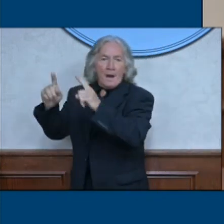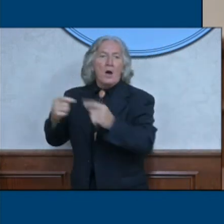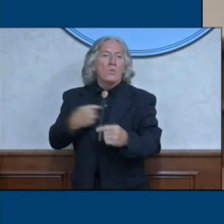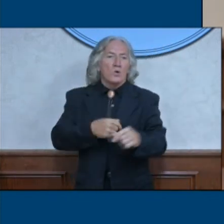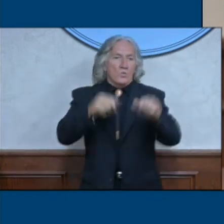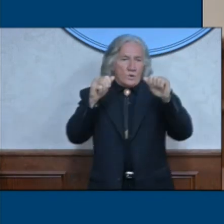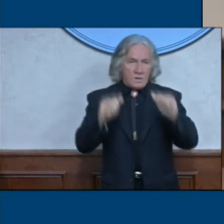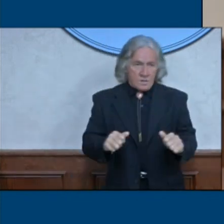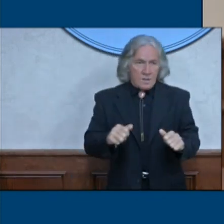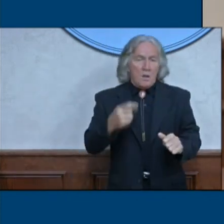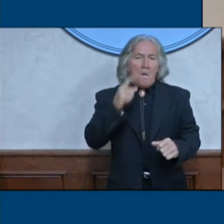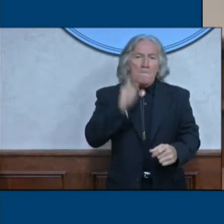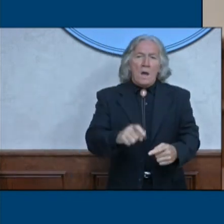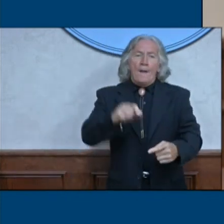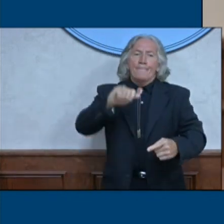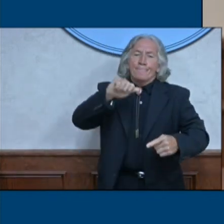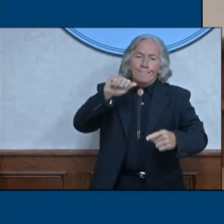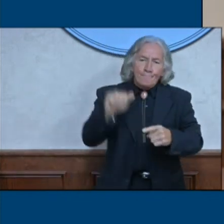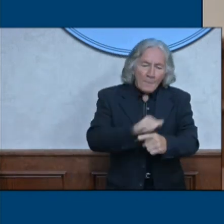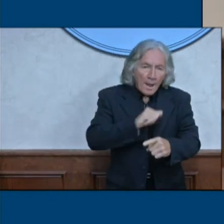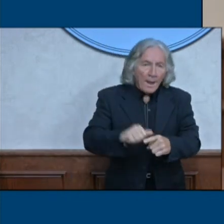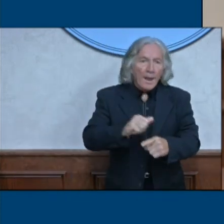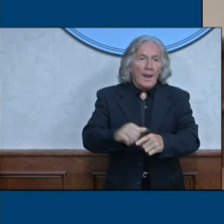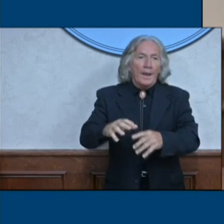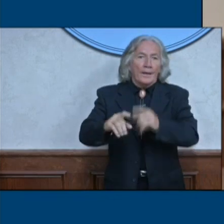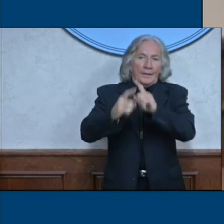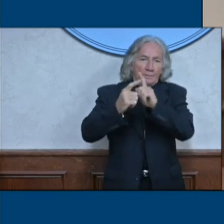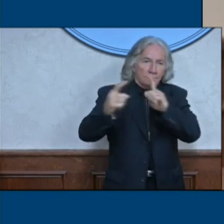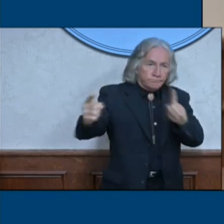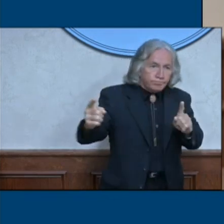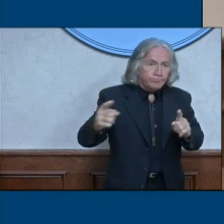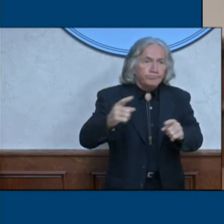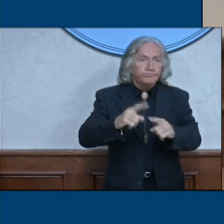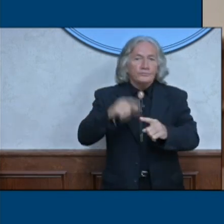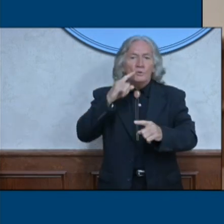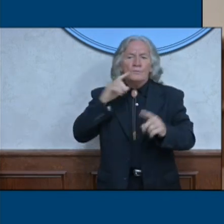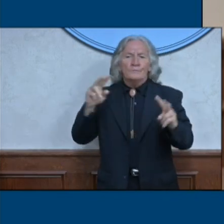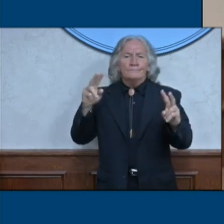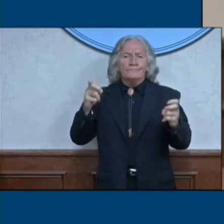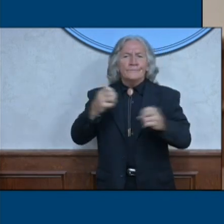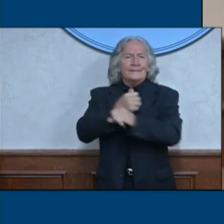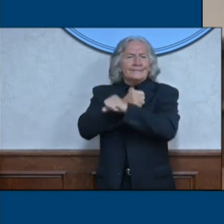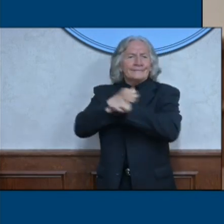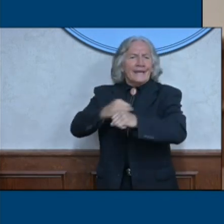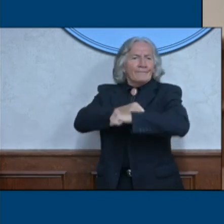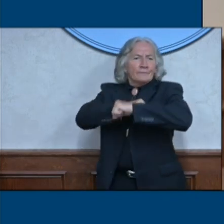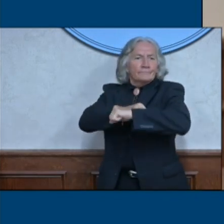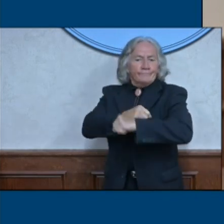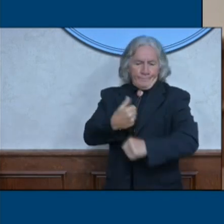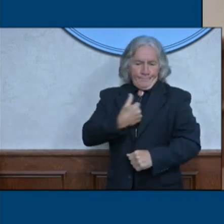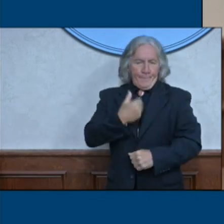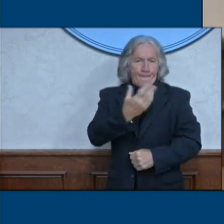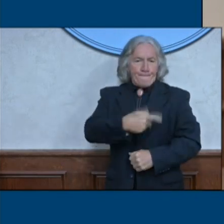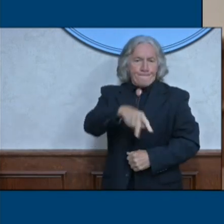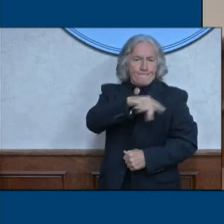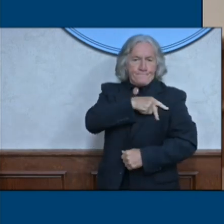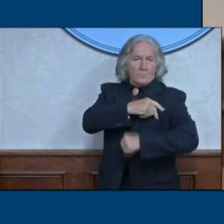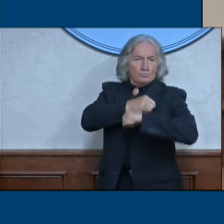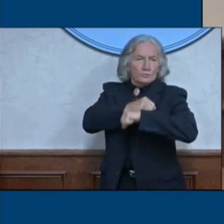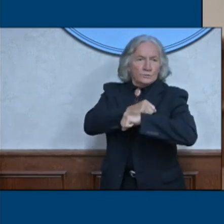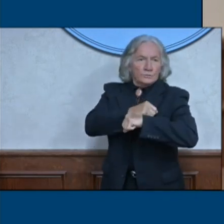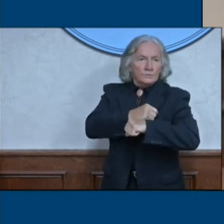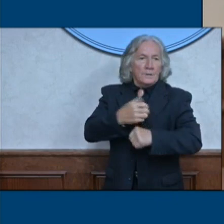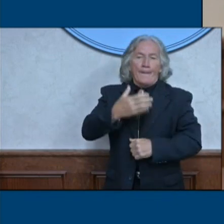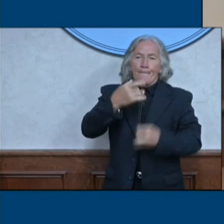to maintain and practice great discipline in the sort of preventive measures, preventive personal measures that we talked